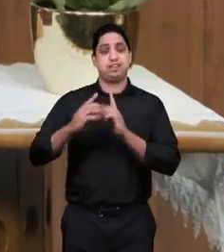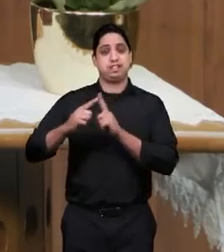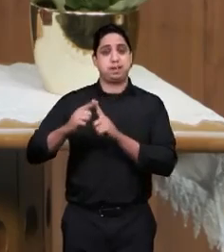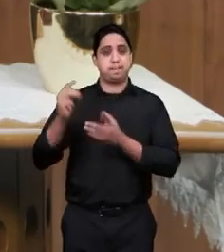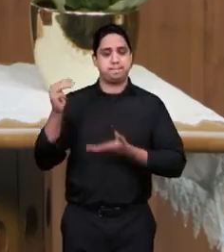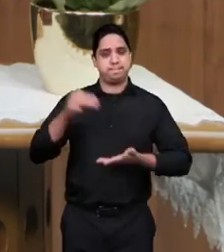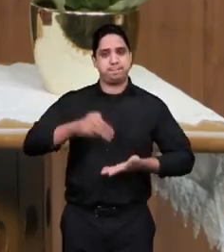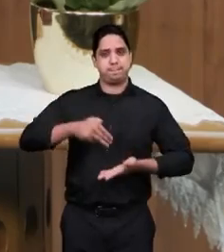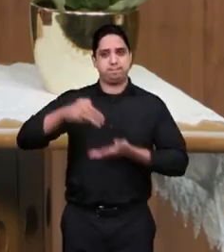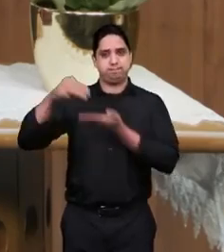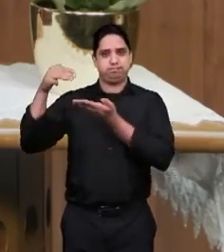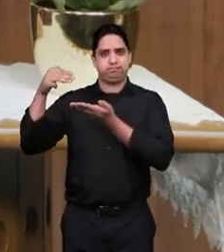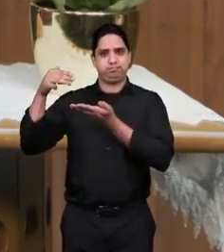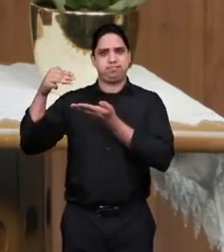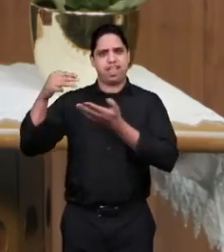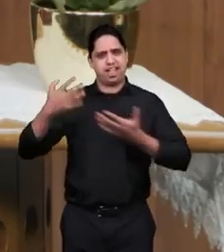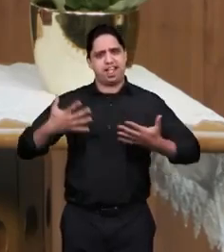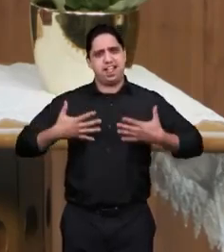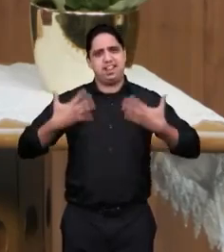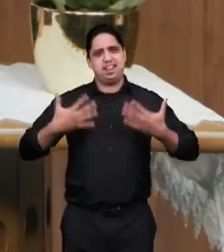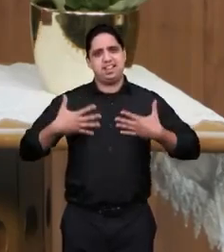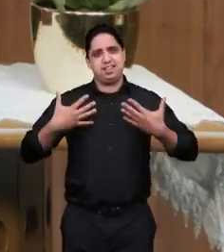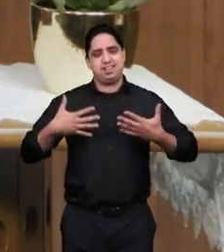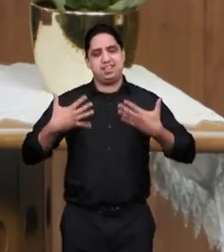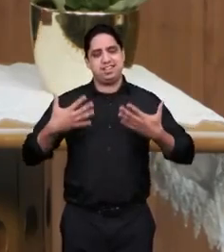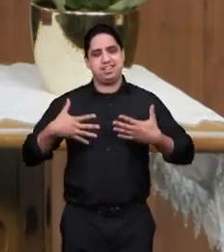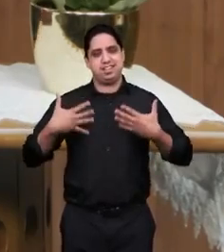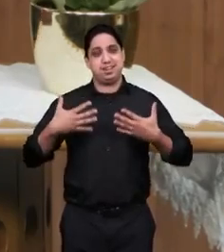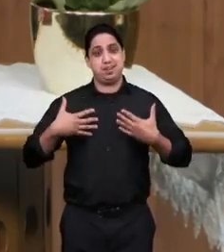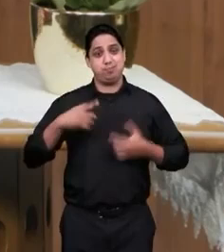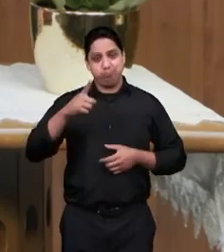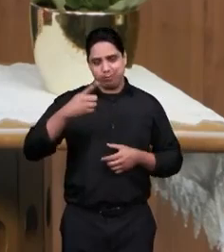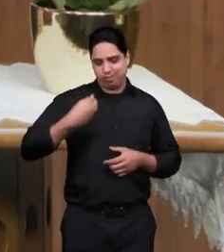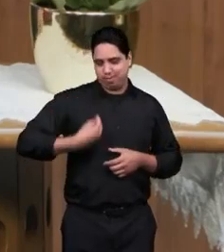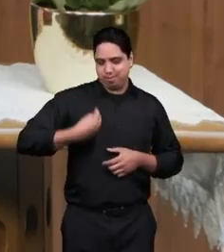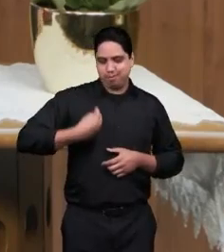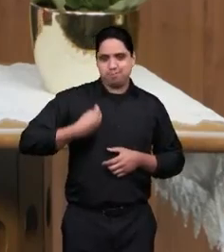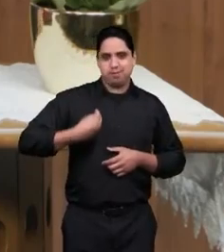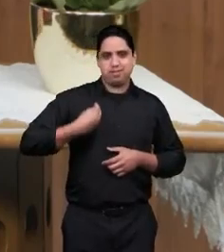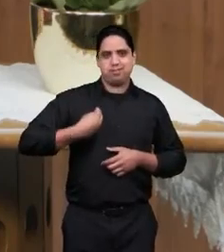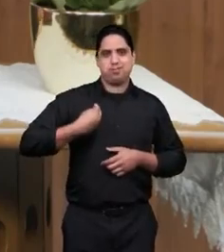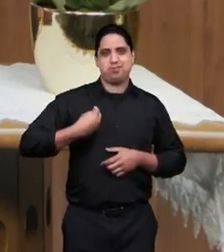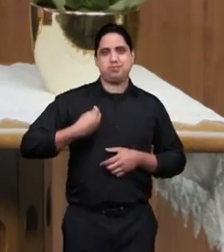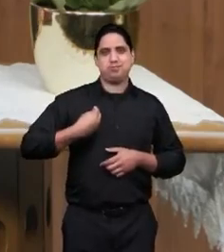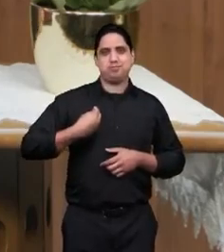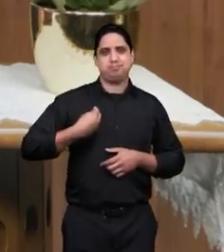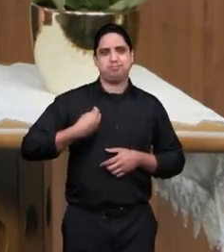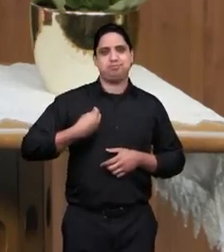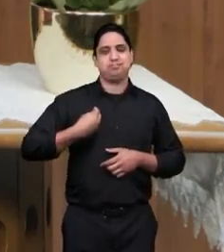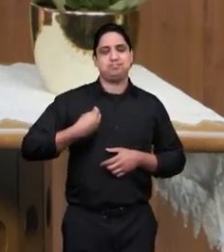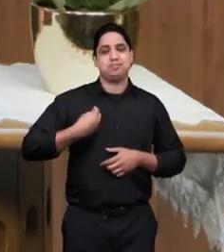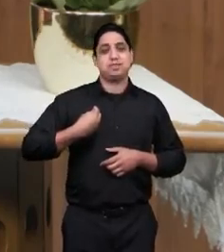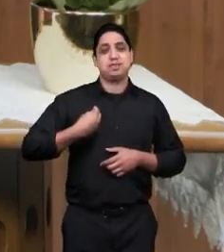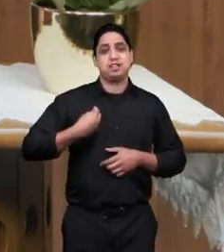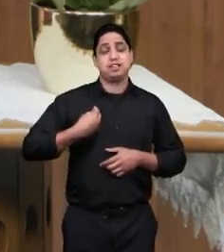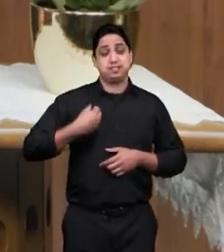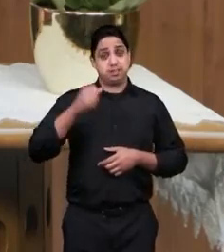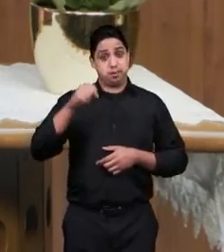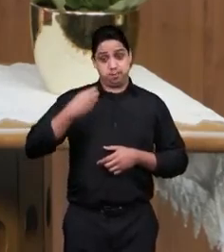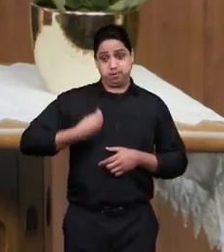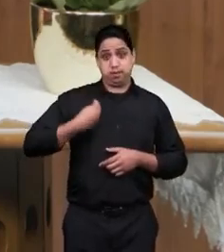Church. It's a great joy to count with the participation of all. And yes, the participation,